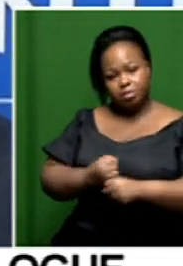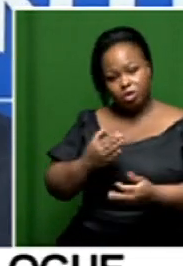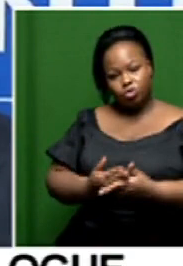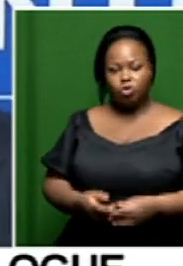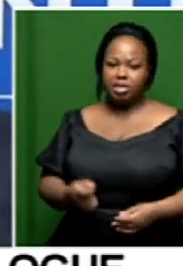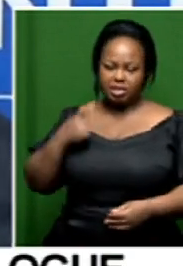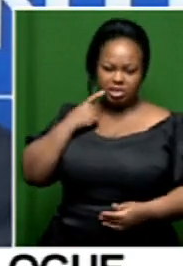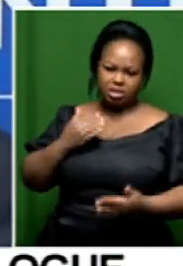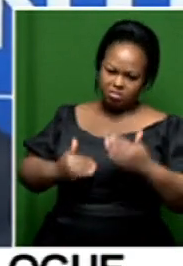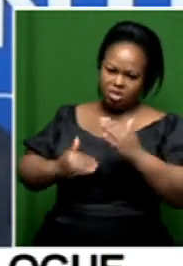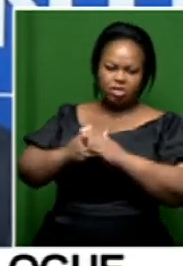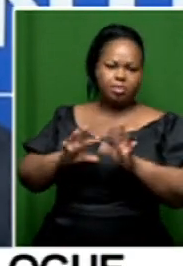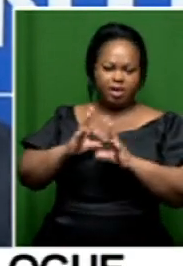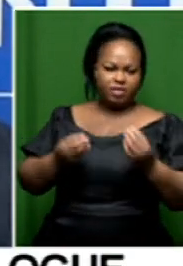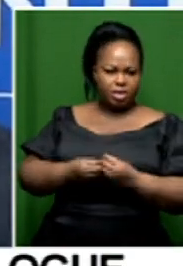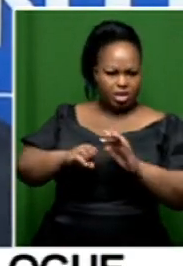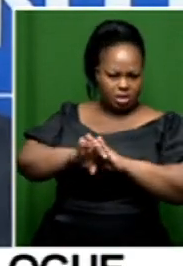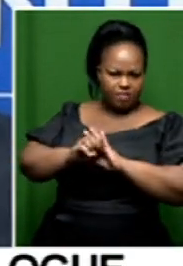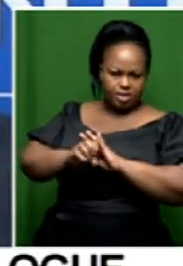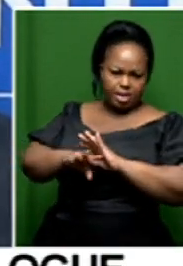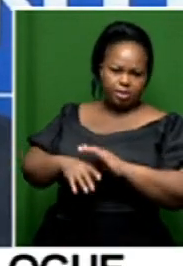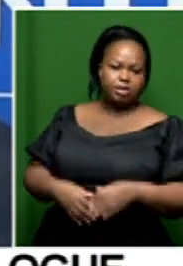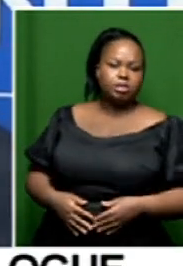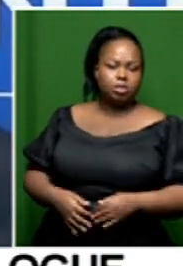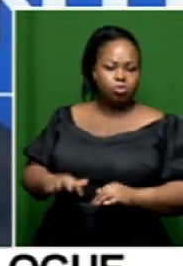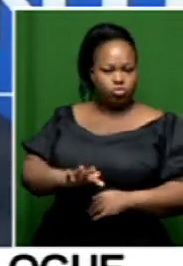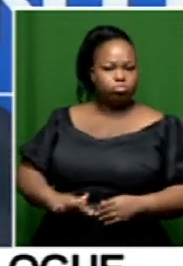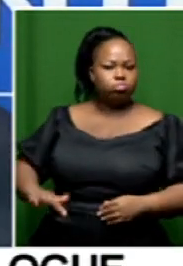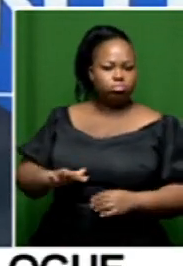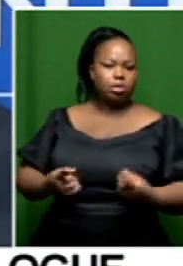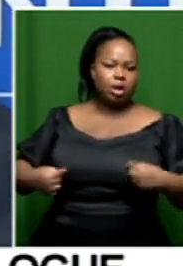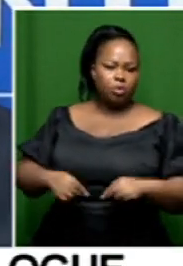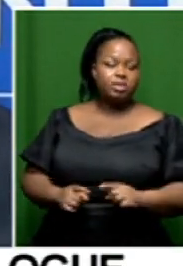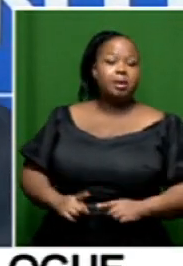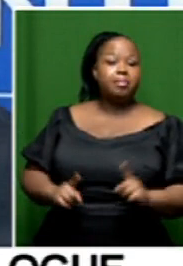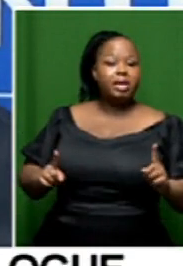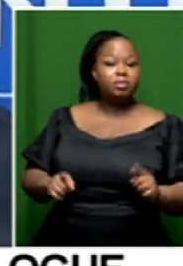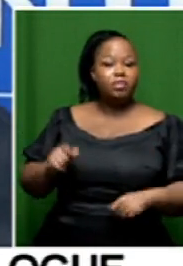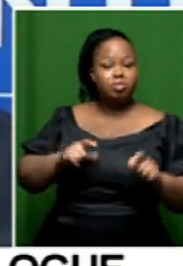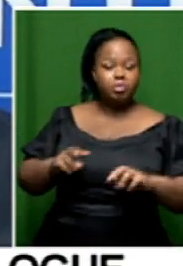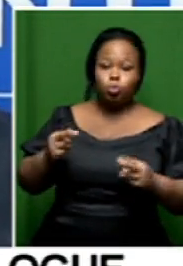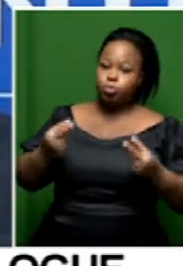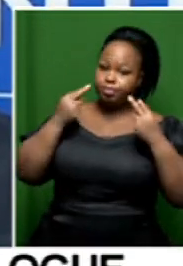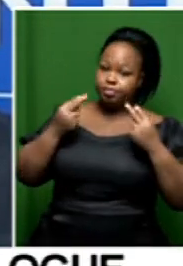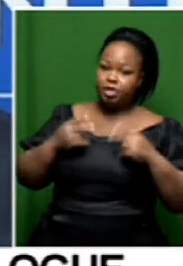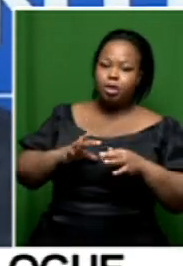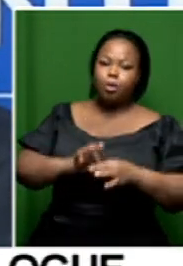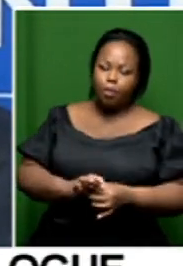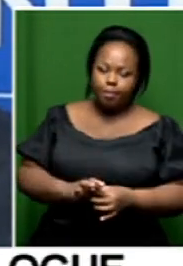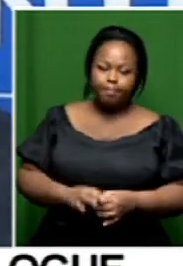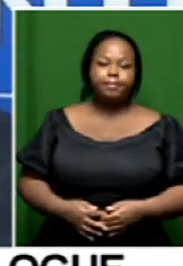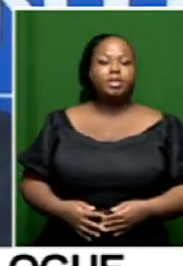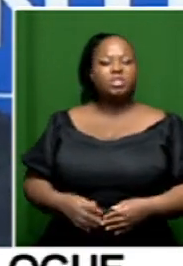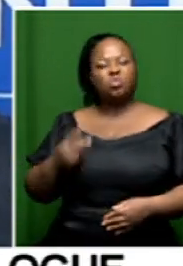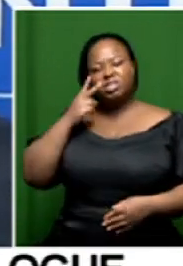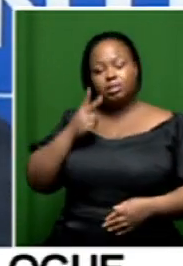that they get a maximum in whatever they are going to advertise on our platforms. But for our viewers at home, they are going